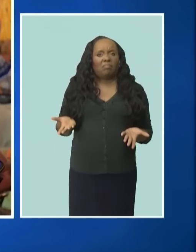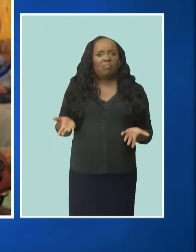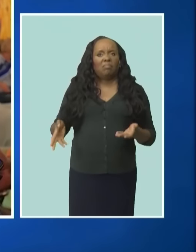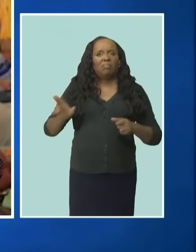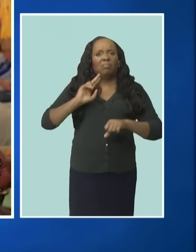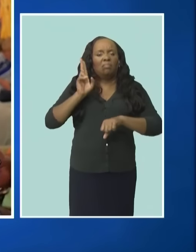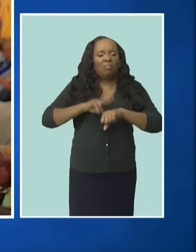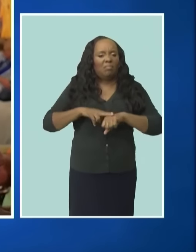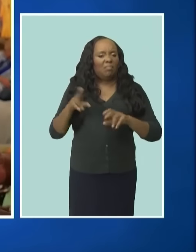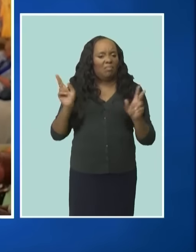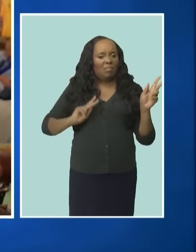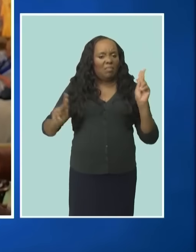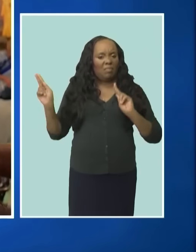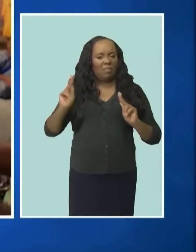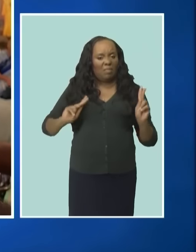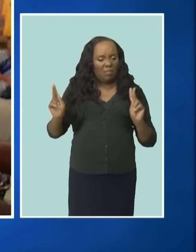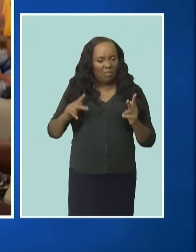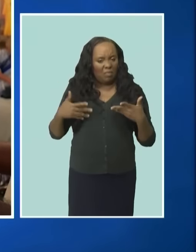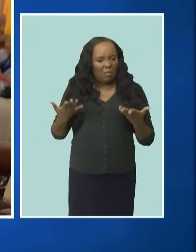ordinary people's children.